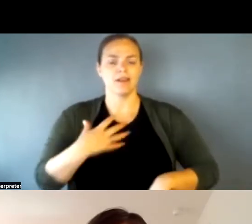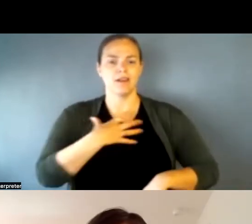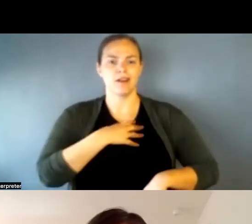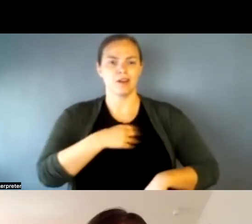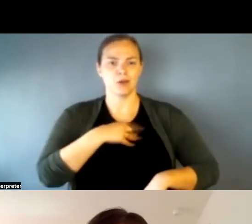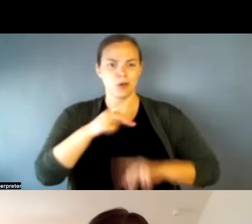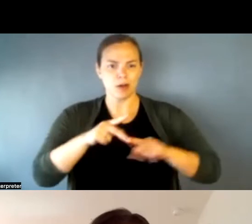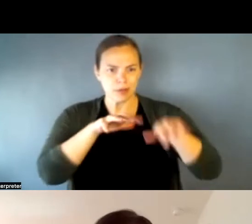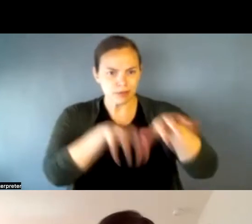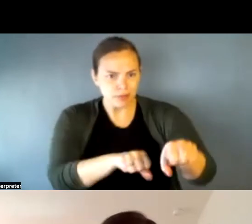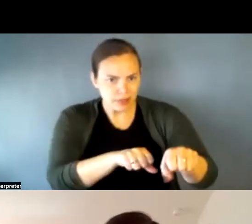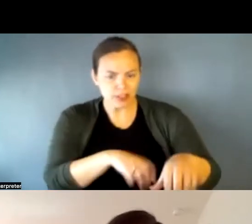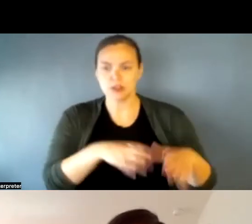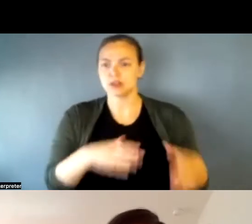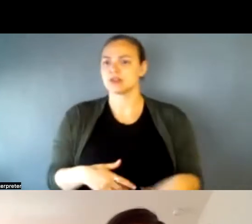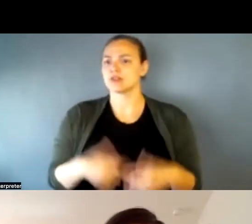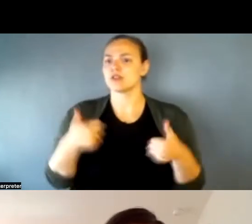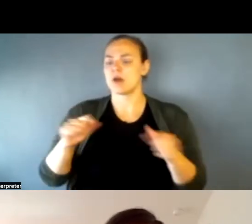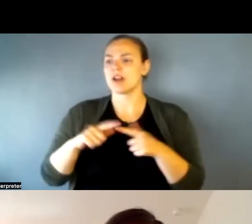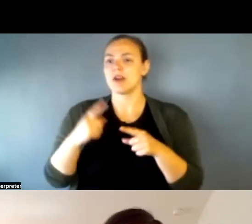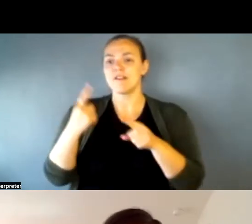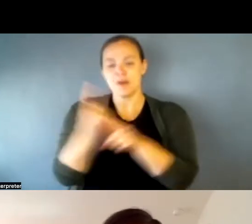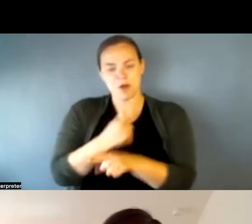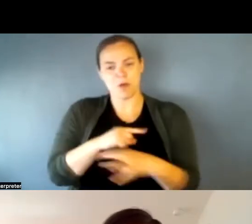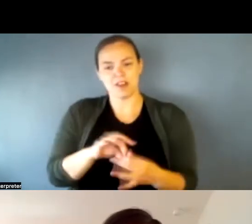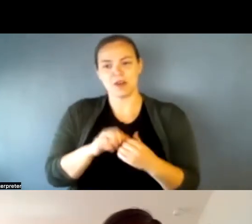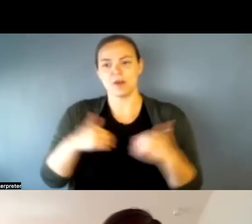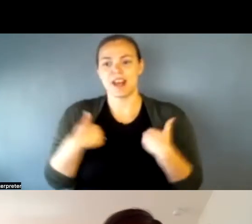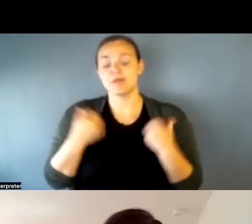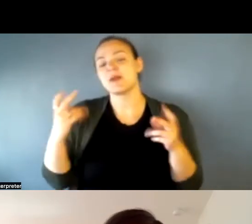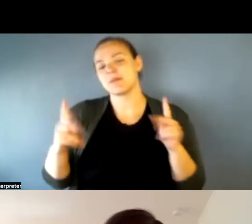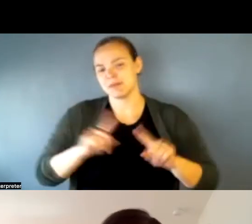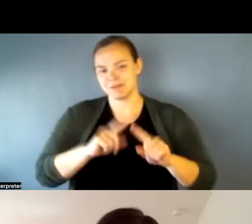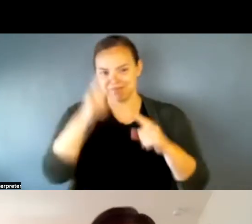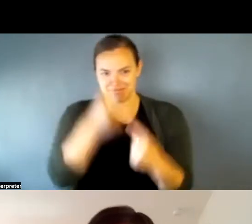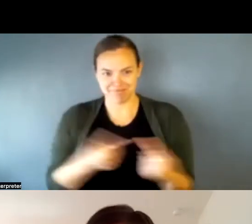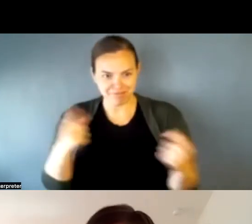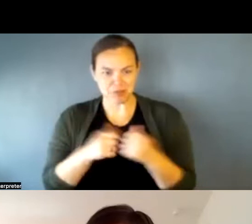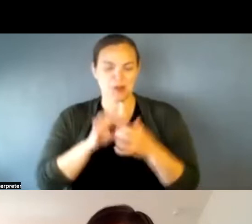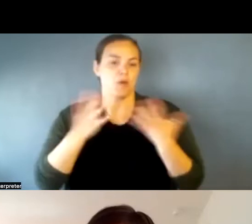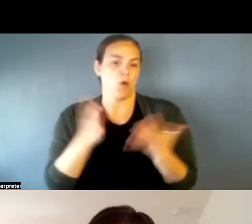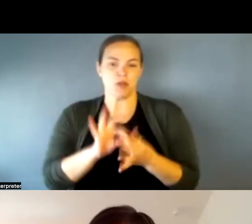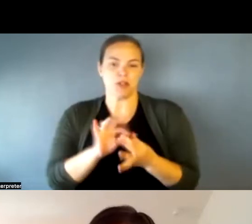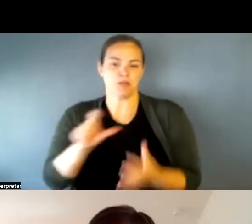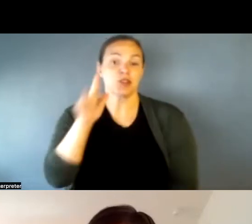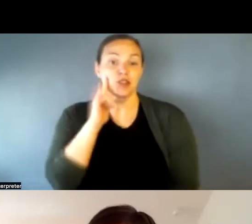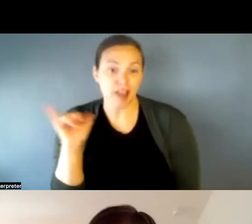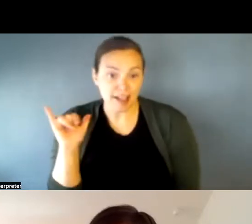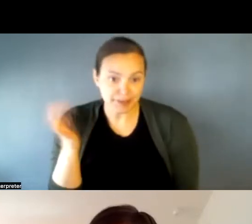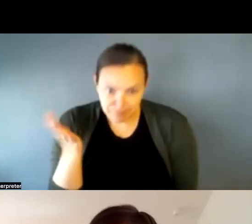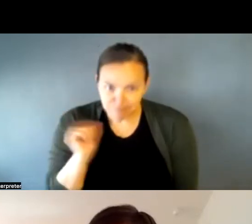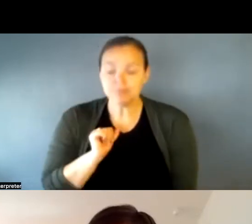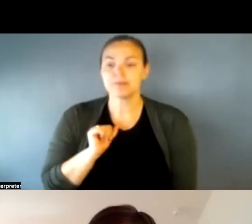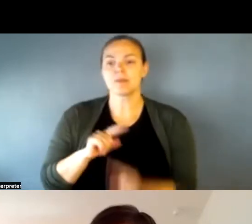have an appropriate relationship with animals. And people disagree about that, what that relationship is, but